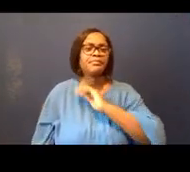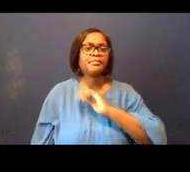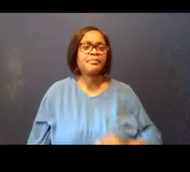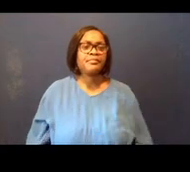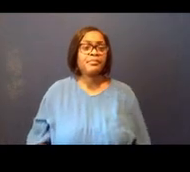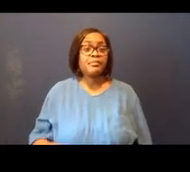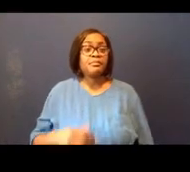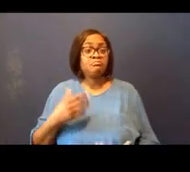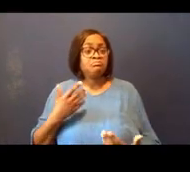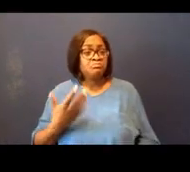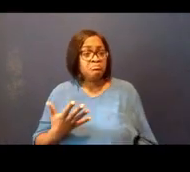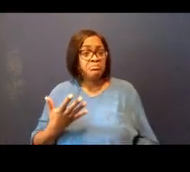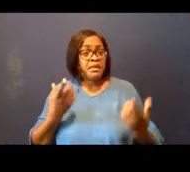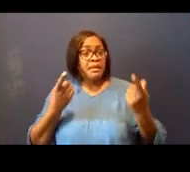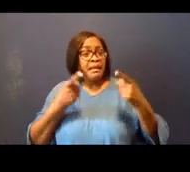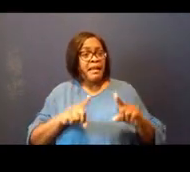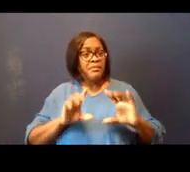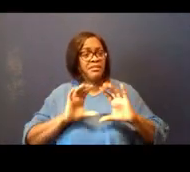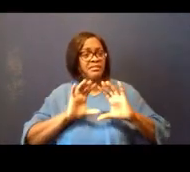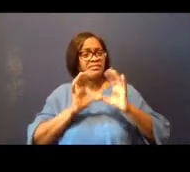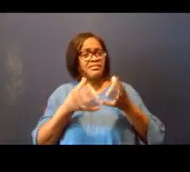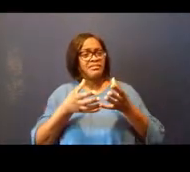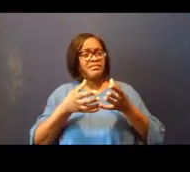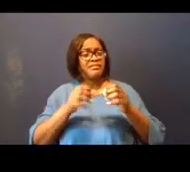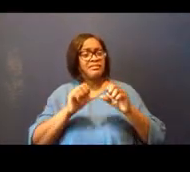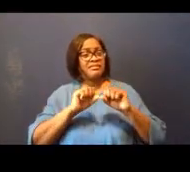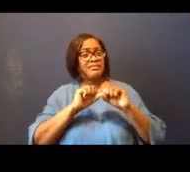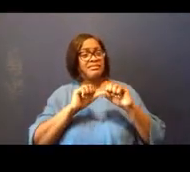placed her in a